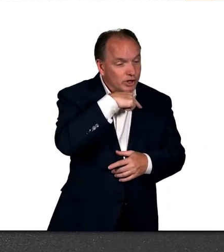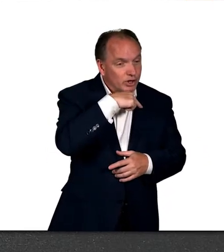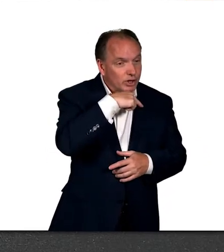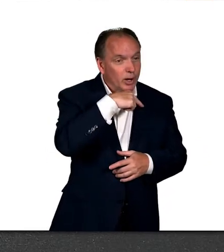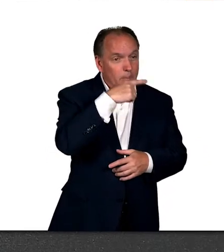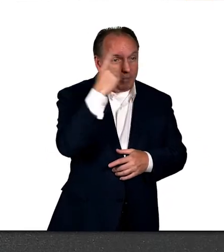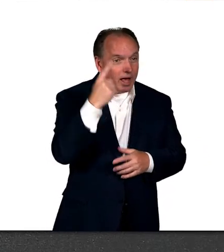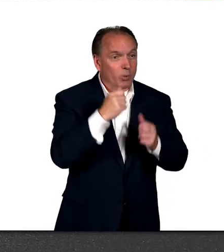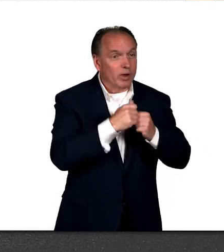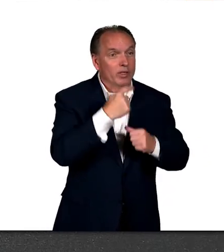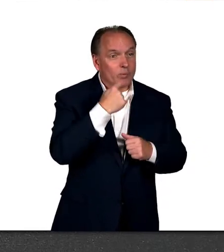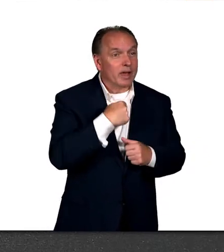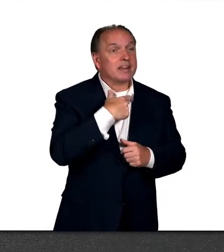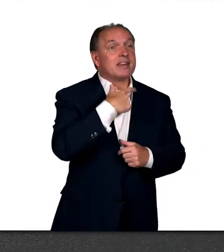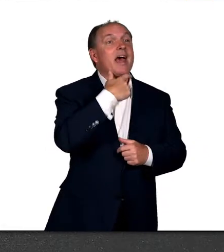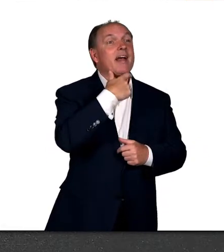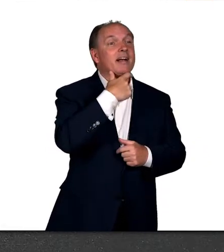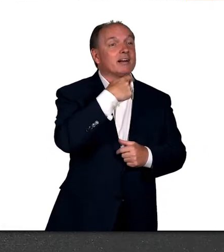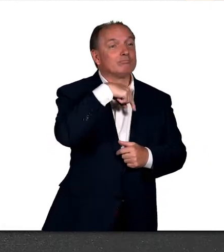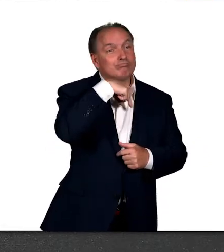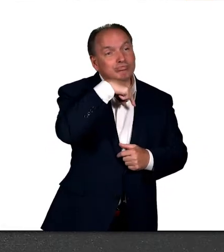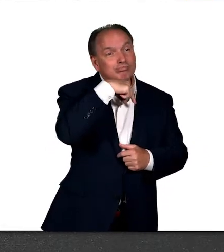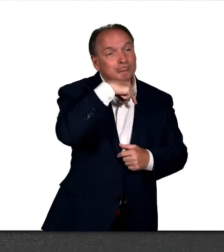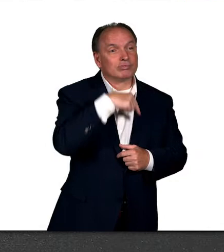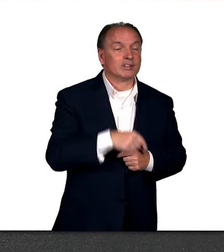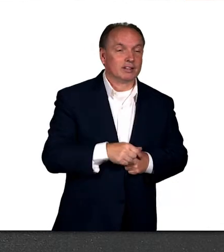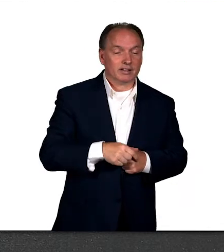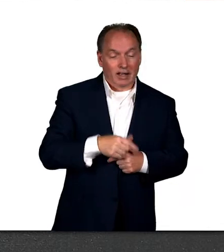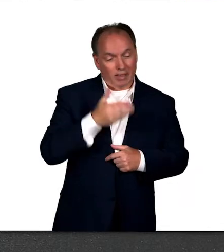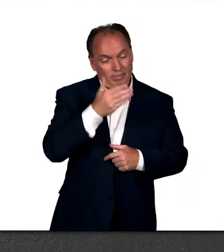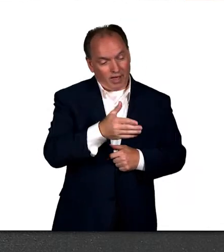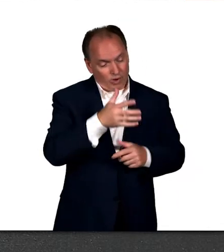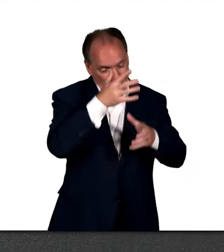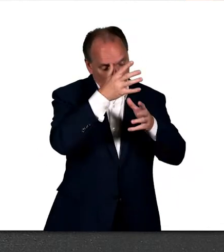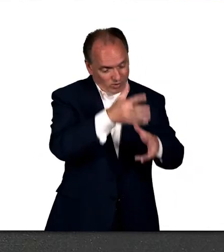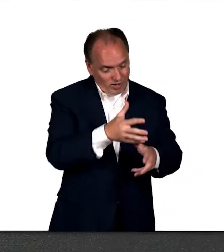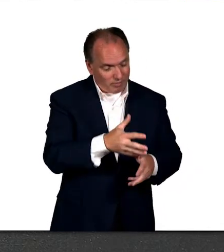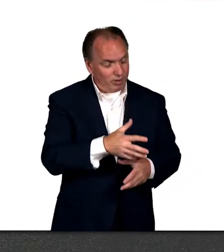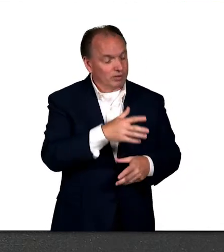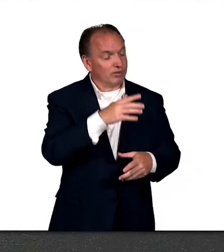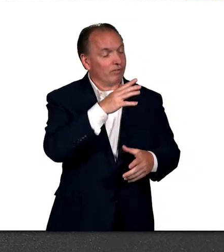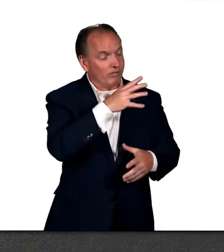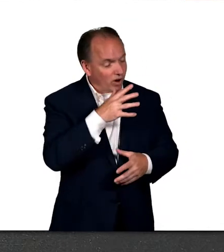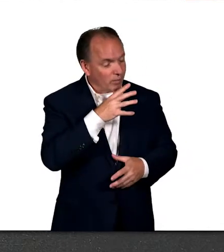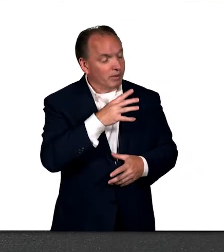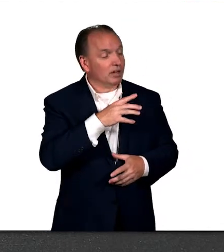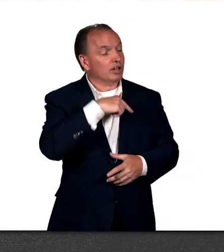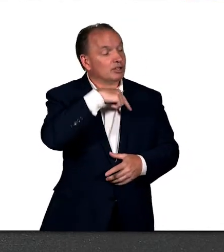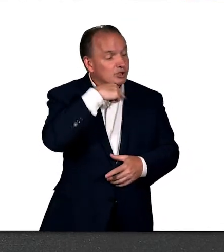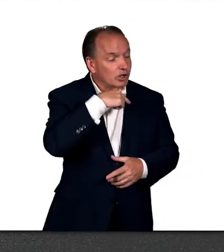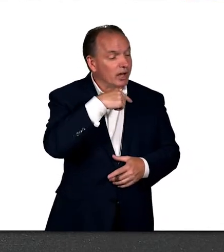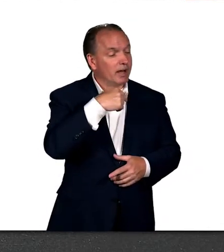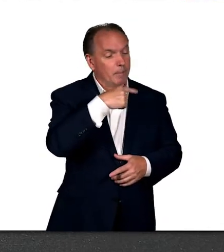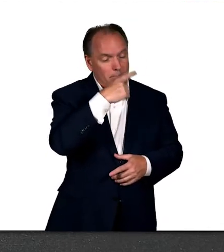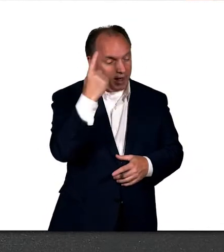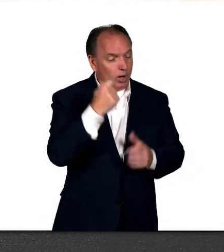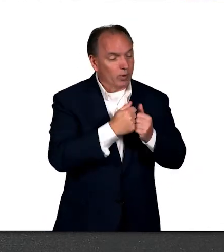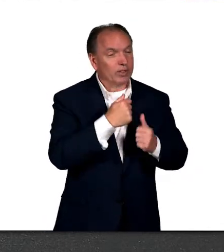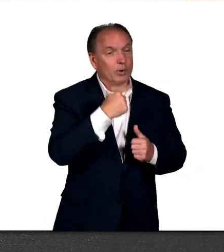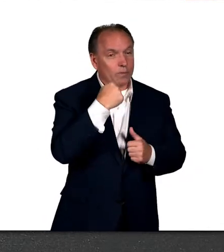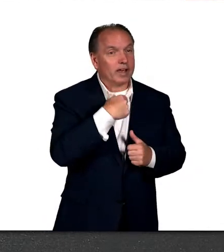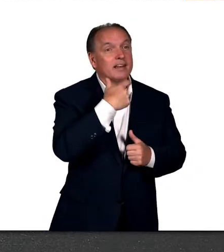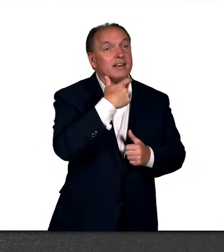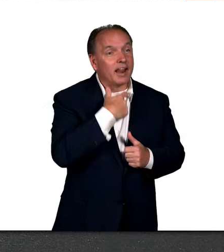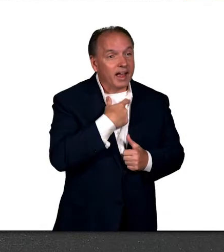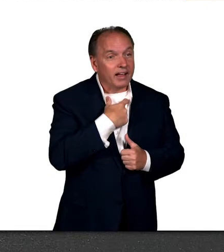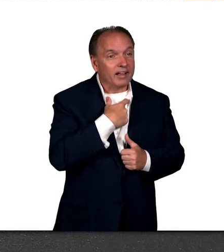that's black with a red neck. Down on Grandpa's farm there is a turkey that's black with a